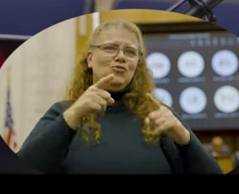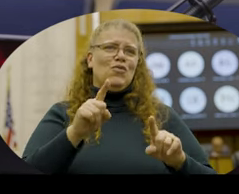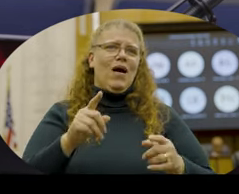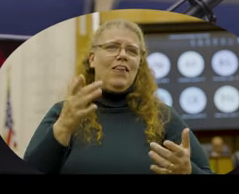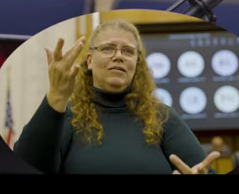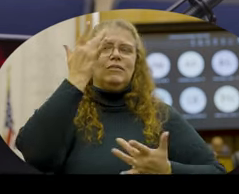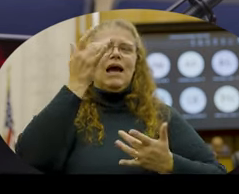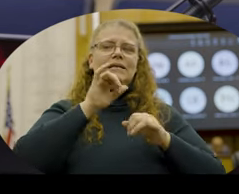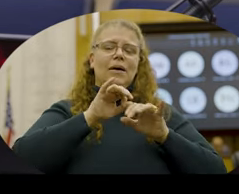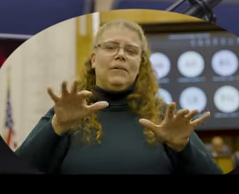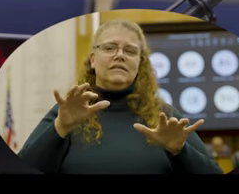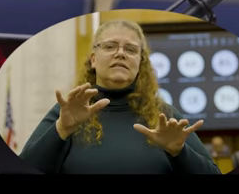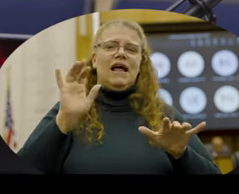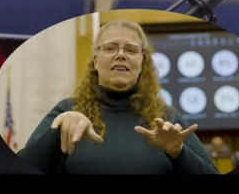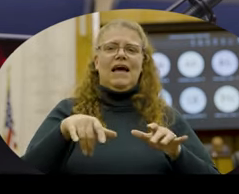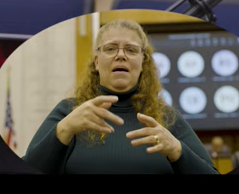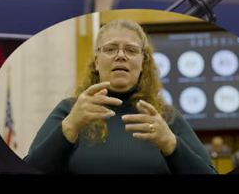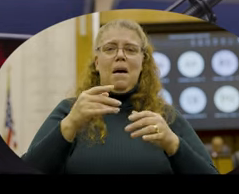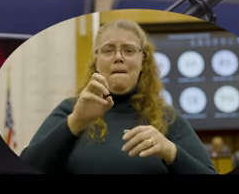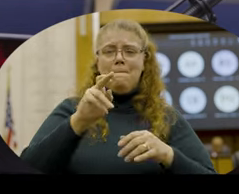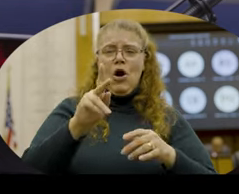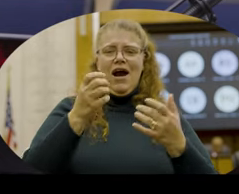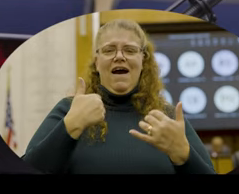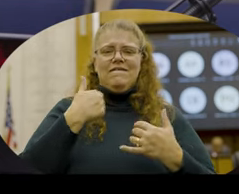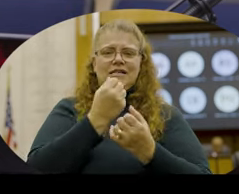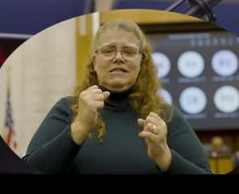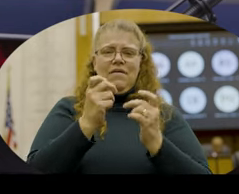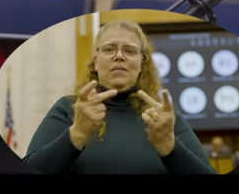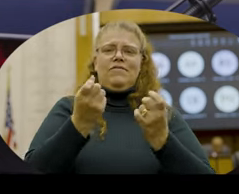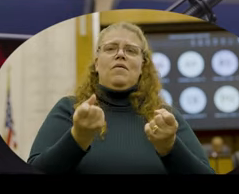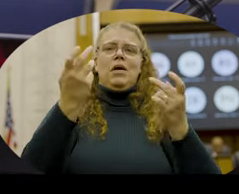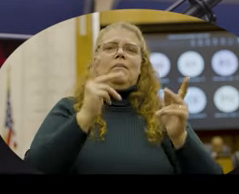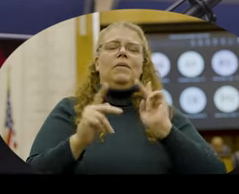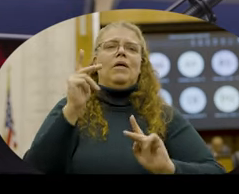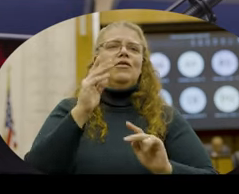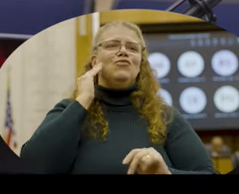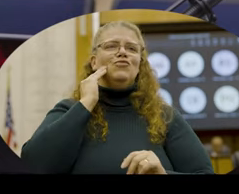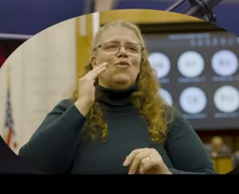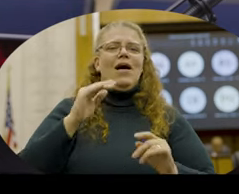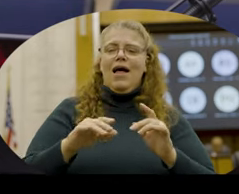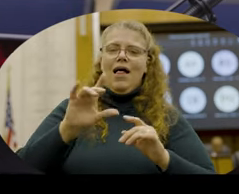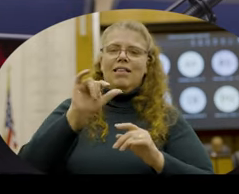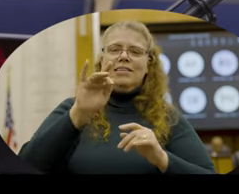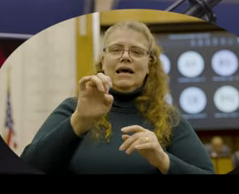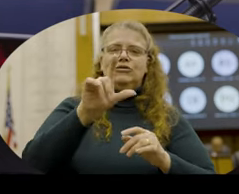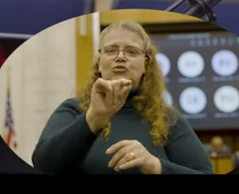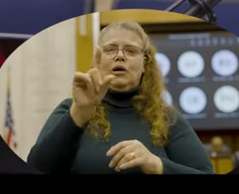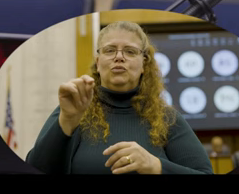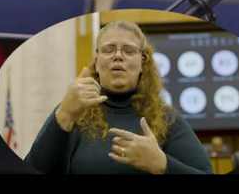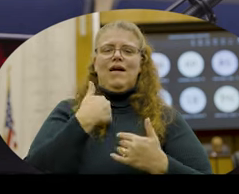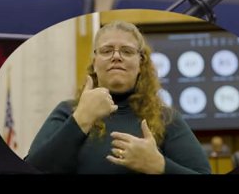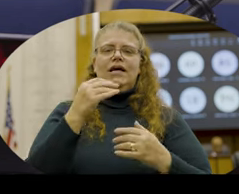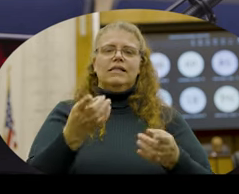historic strides in commemorating and reckoning with our city's history and setting Richmond on a righteous path to being a